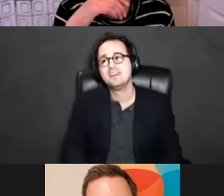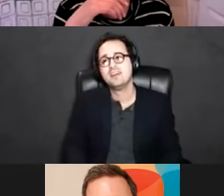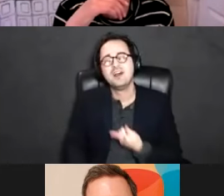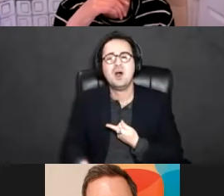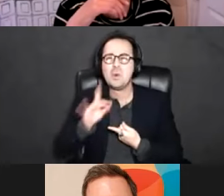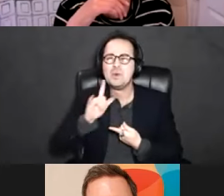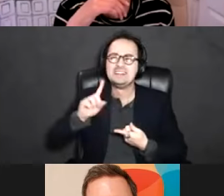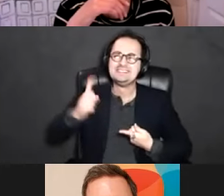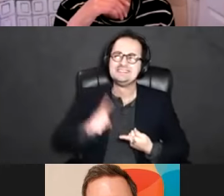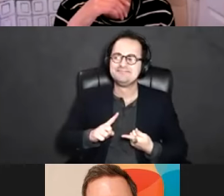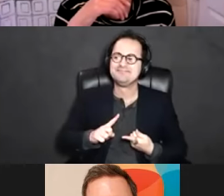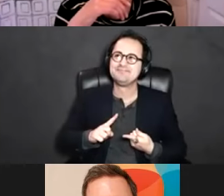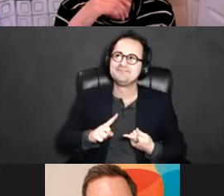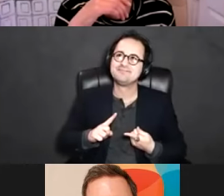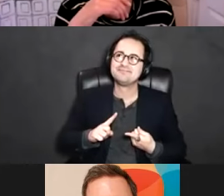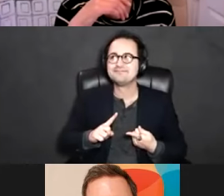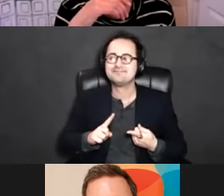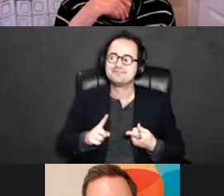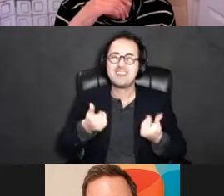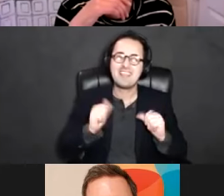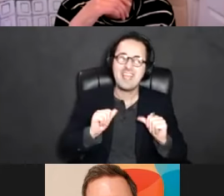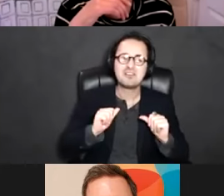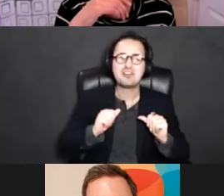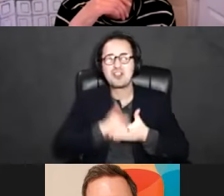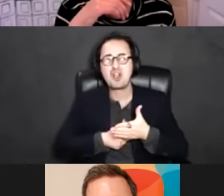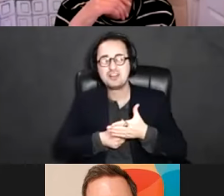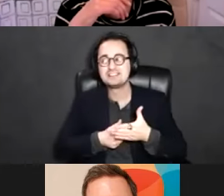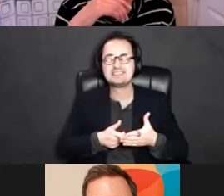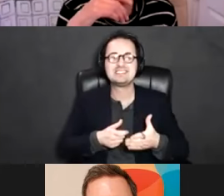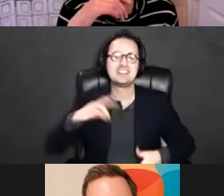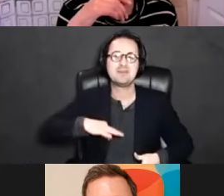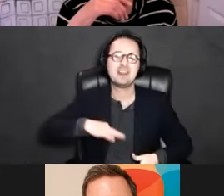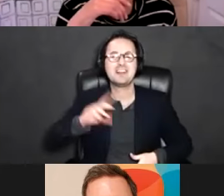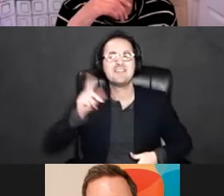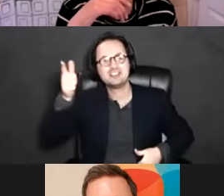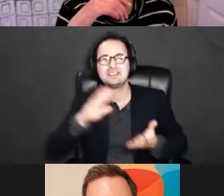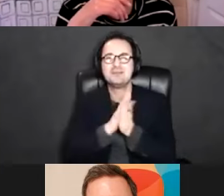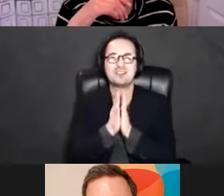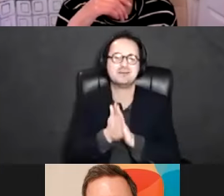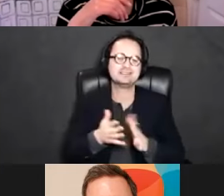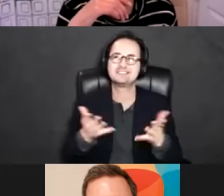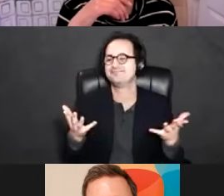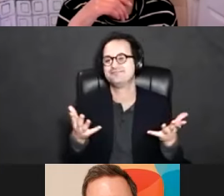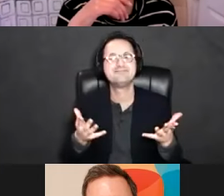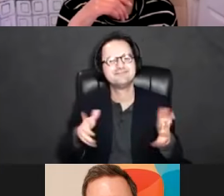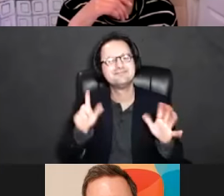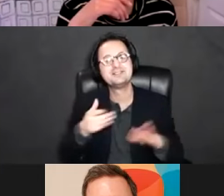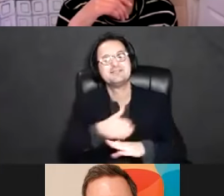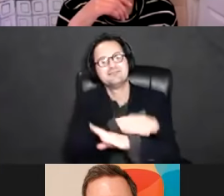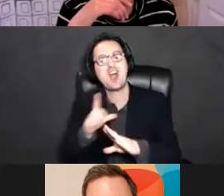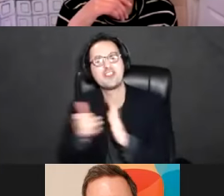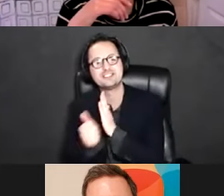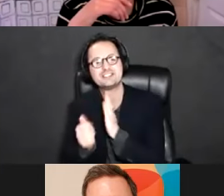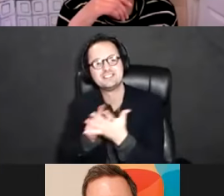of the effort and cost to benefit. At some point, like you probably want to work on other skills. And